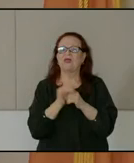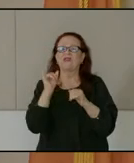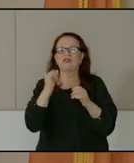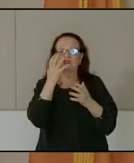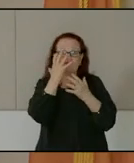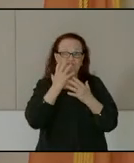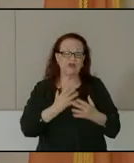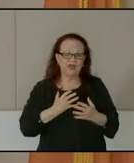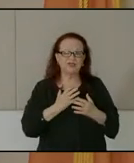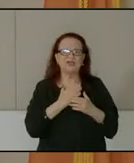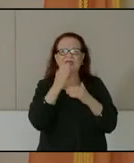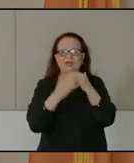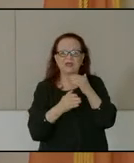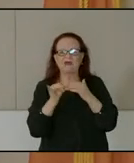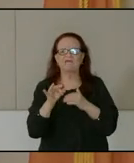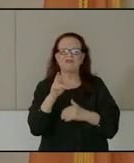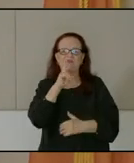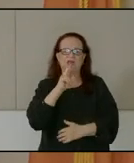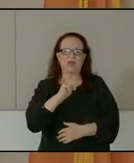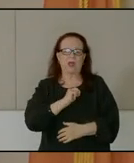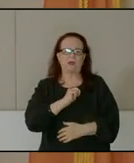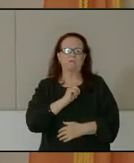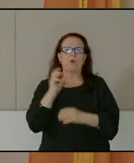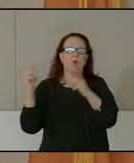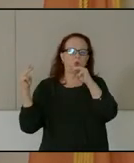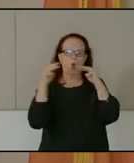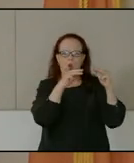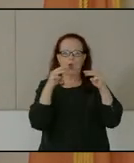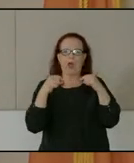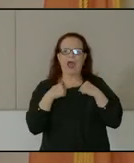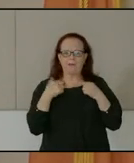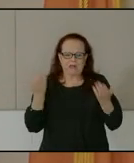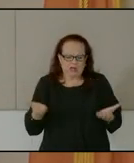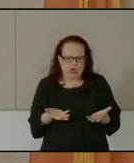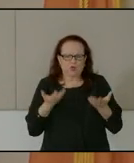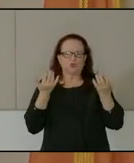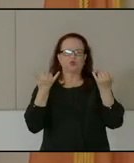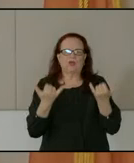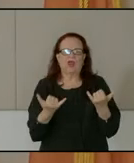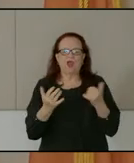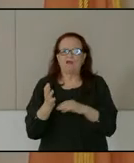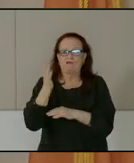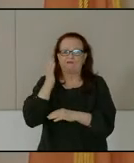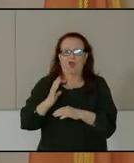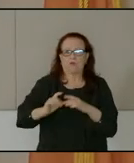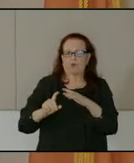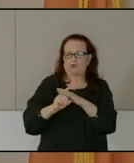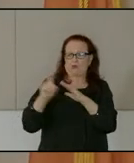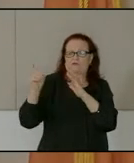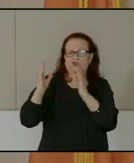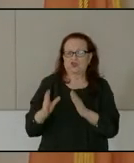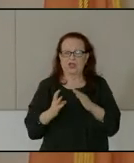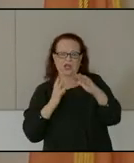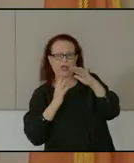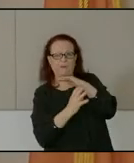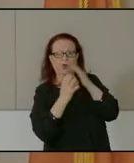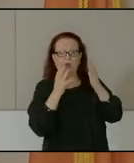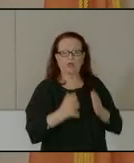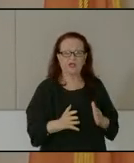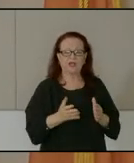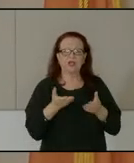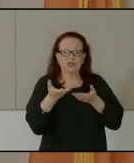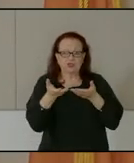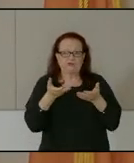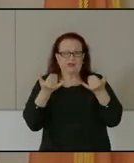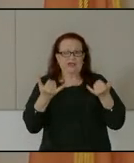end of the Vietnam War. I stand here today, a former refugee, an immigrant, serving as the